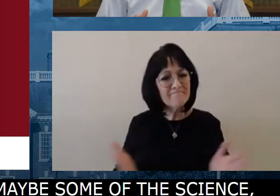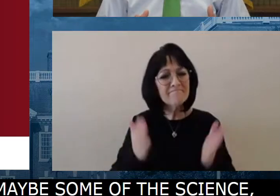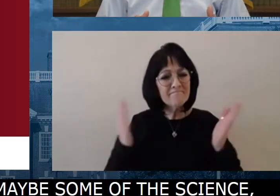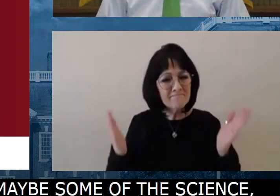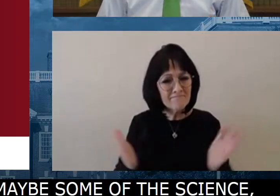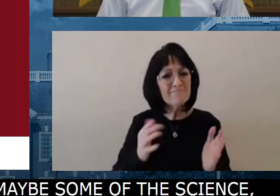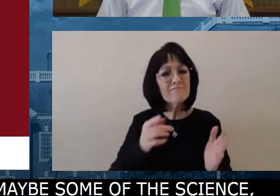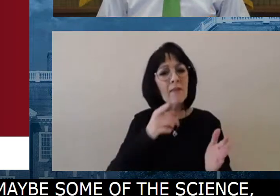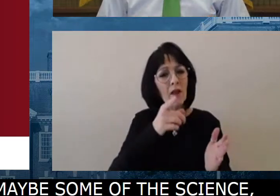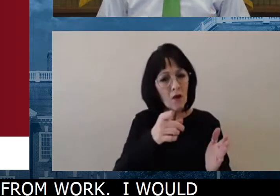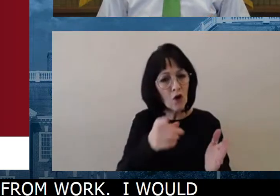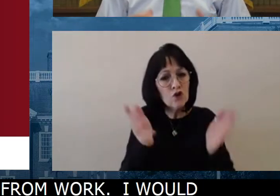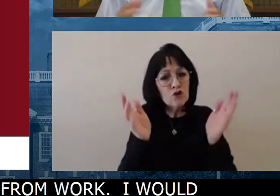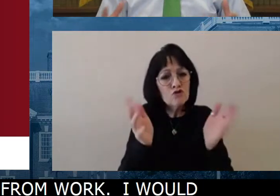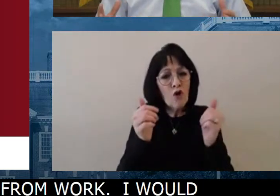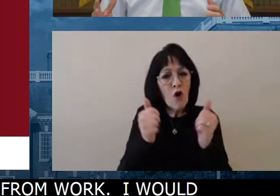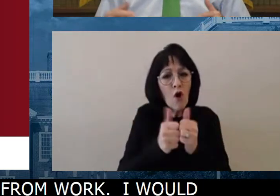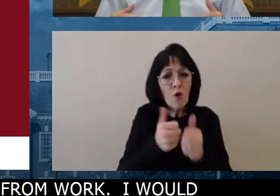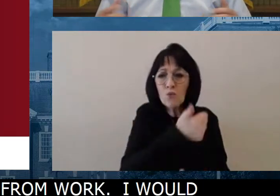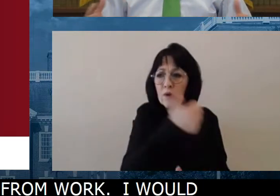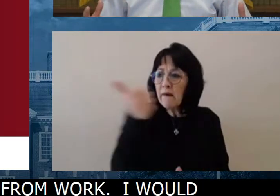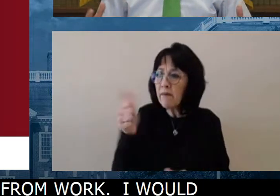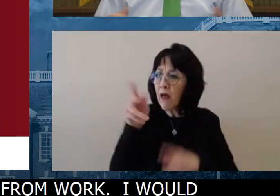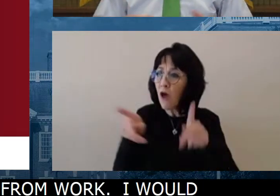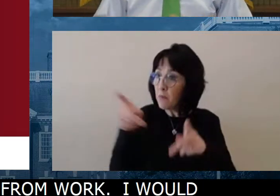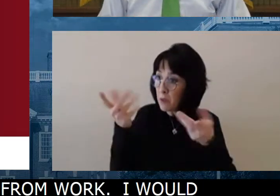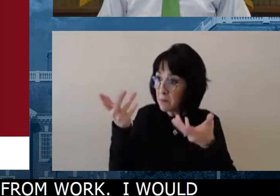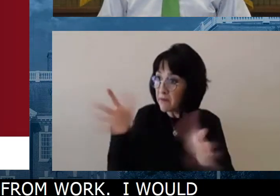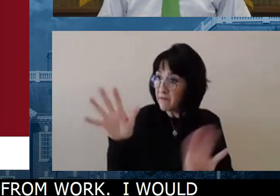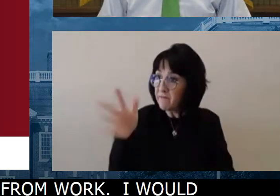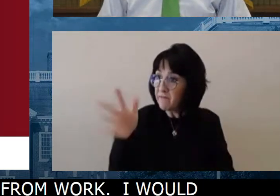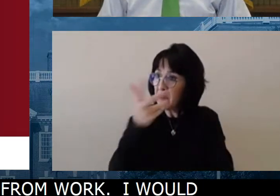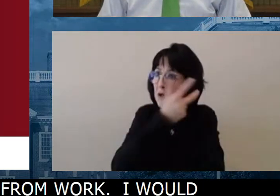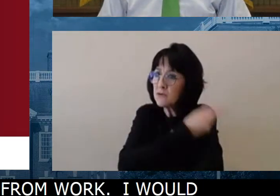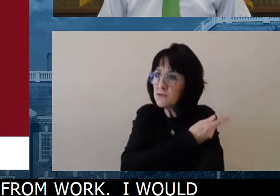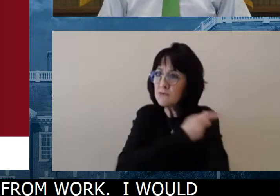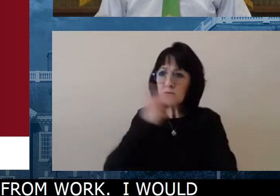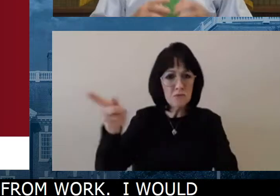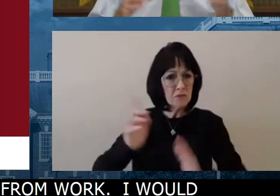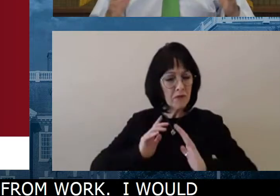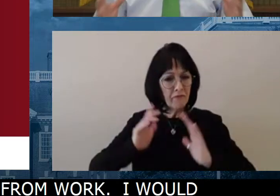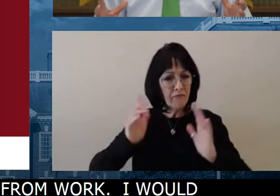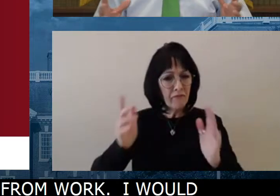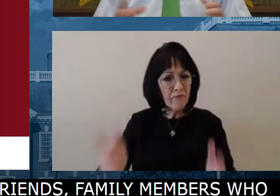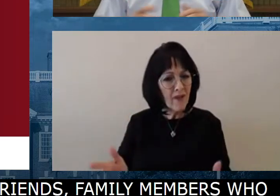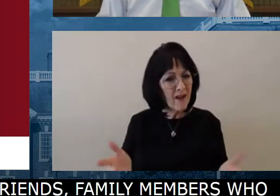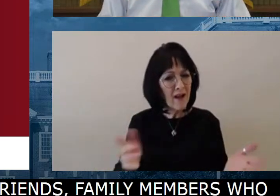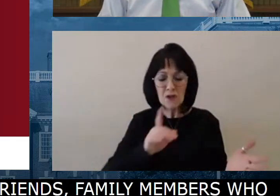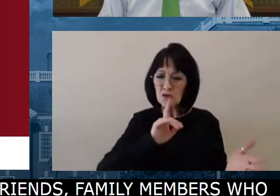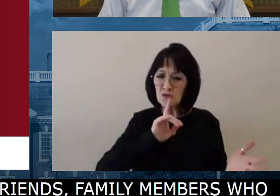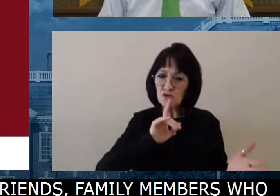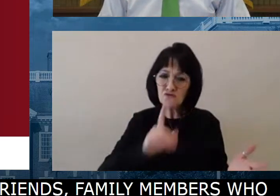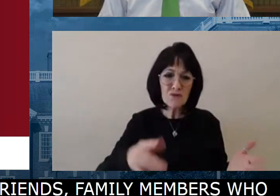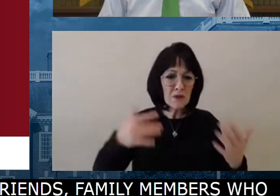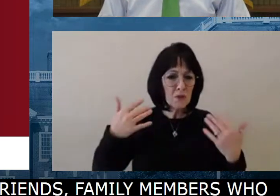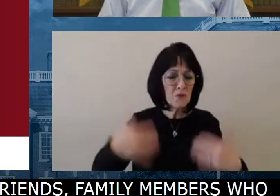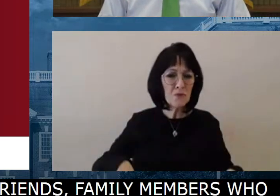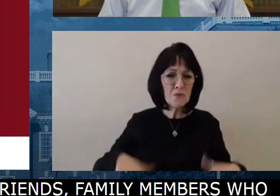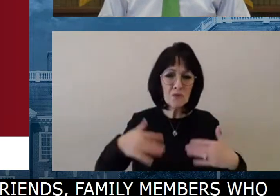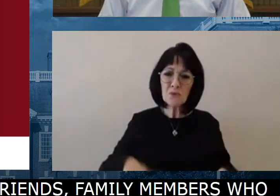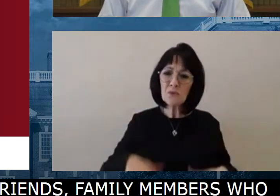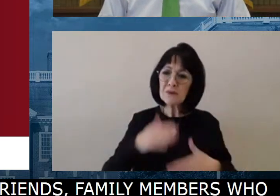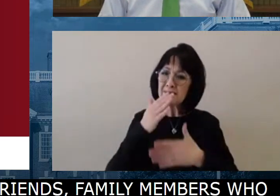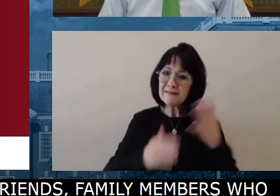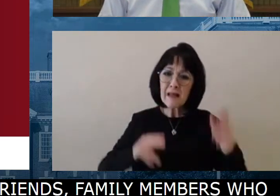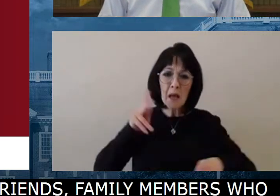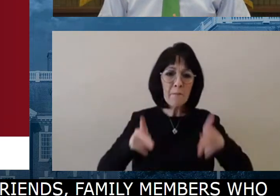been vaccinated. It's incredible as I go to these clinics to see how just over the moon excited people are to